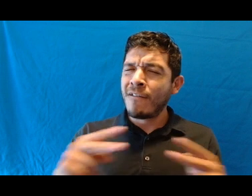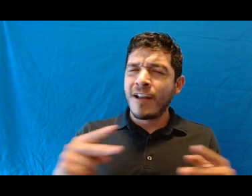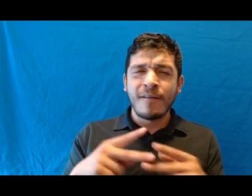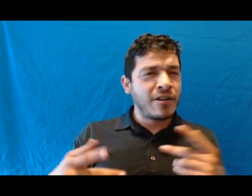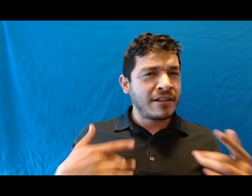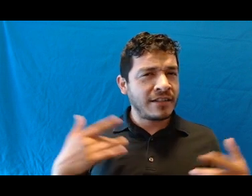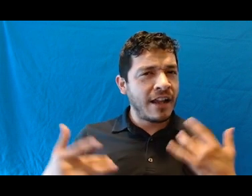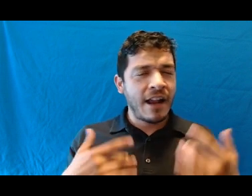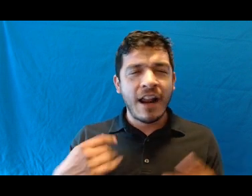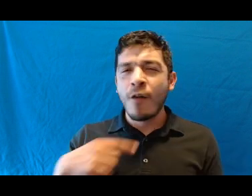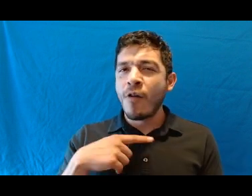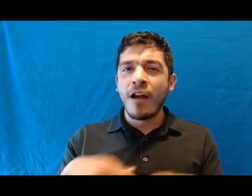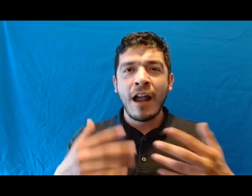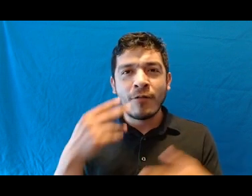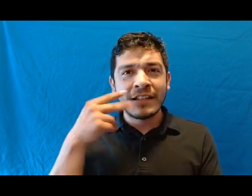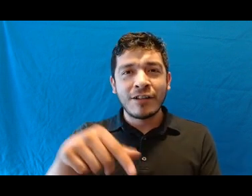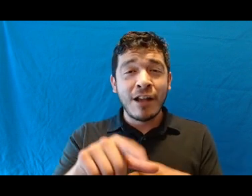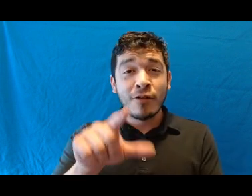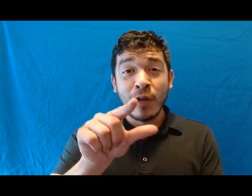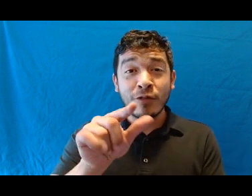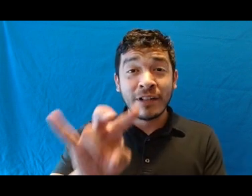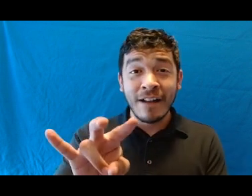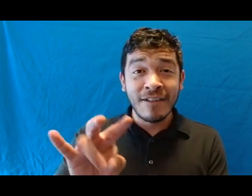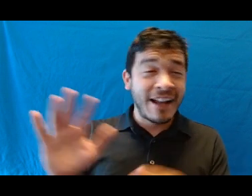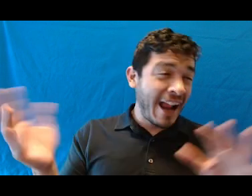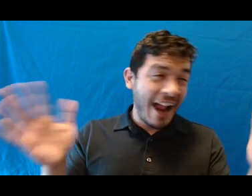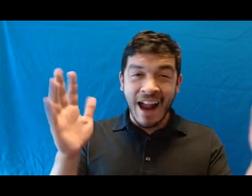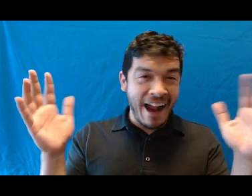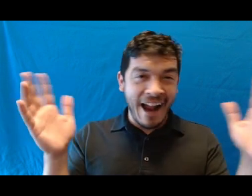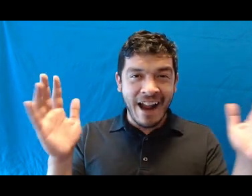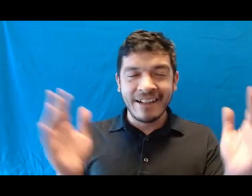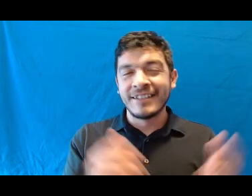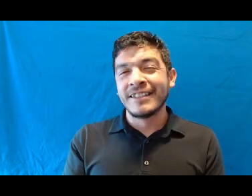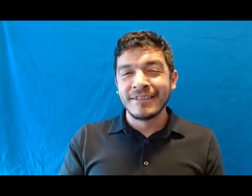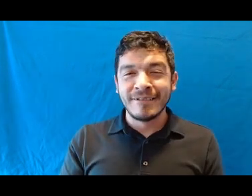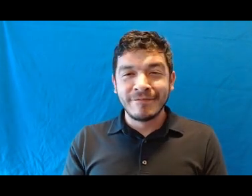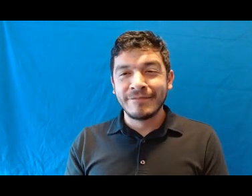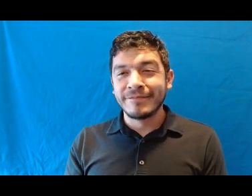see you in 2027. Woo!